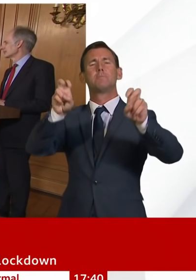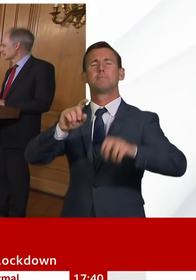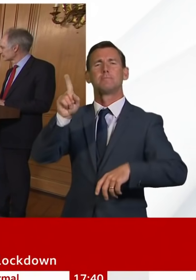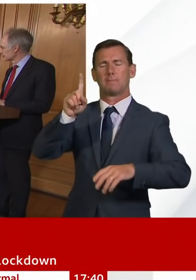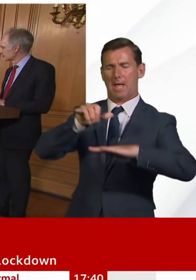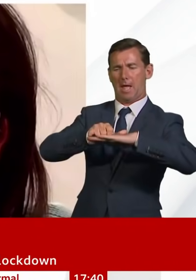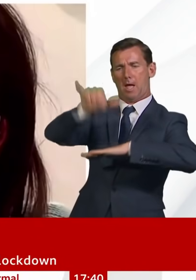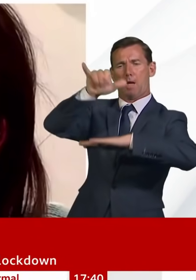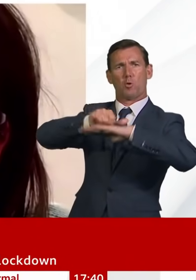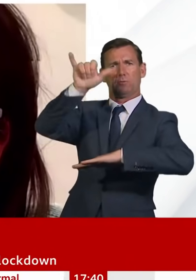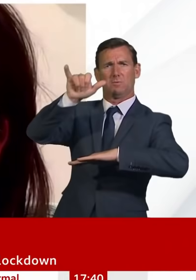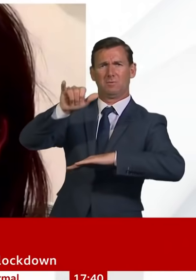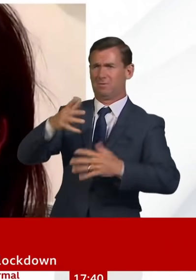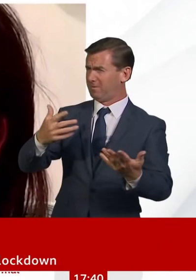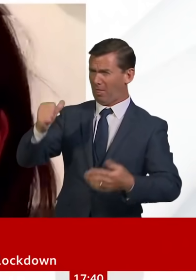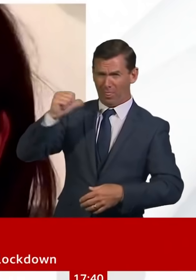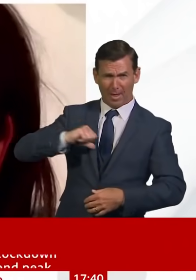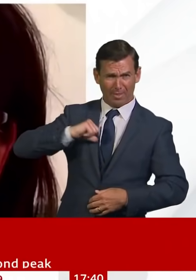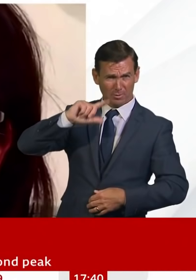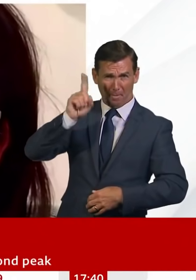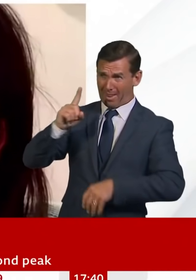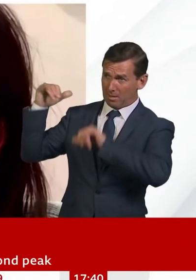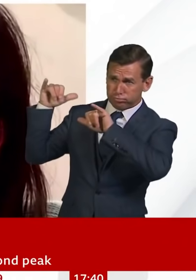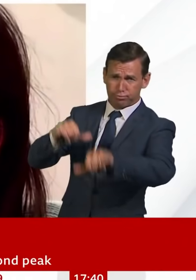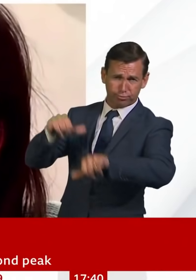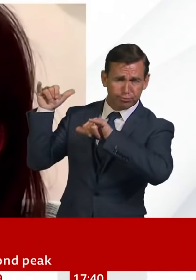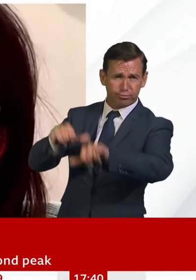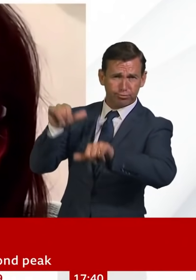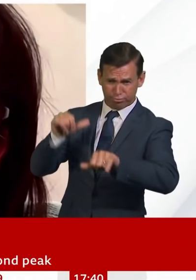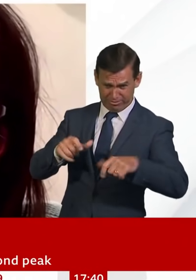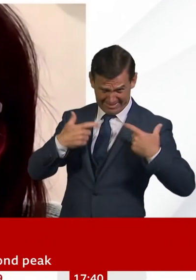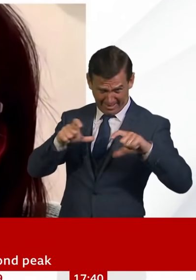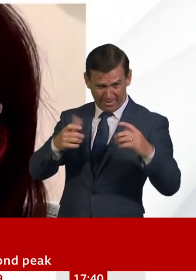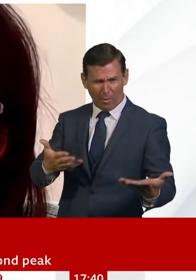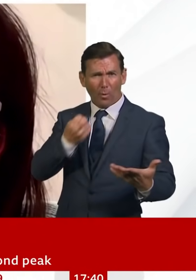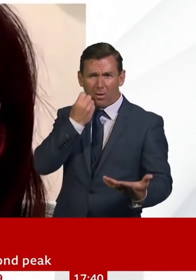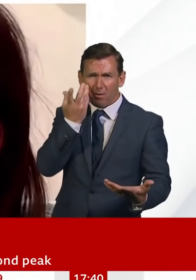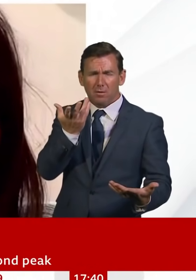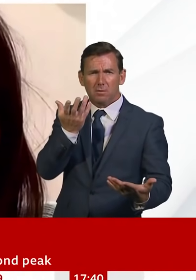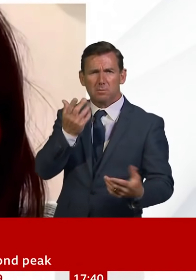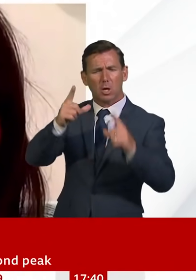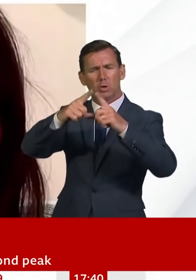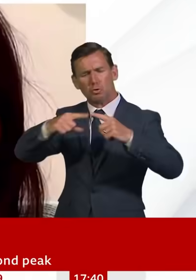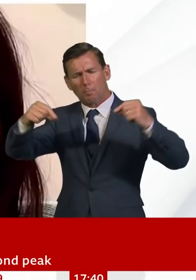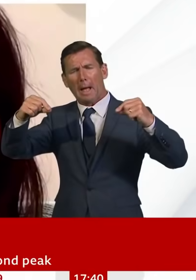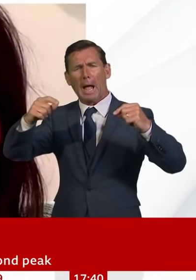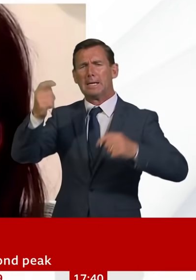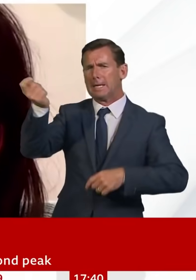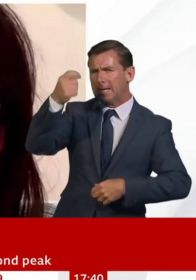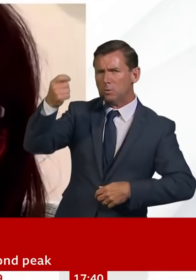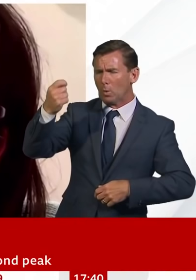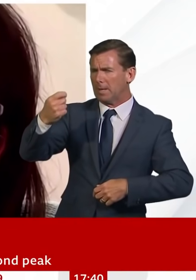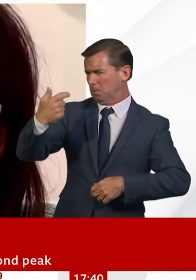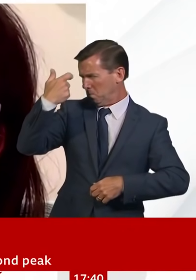of people continue to arrive in the UK each week, airports and ports. And countries like Japan and Italy have introduced temperature checks and